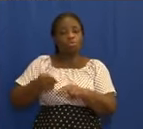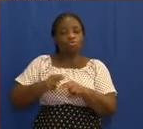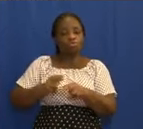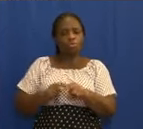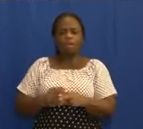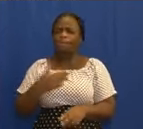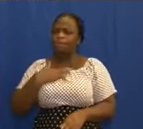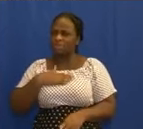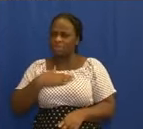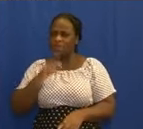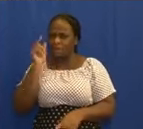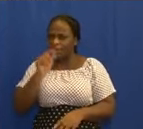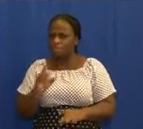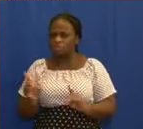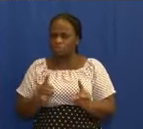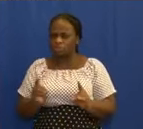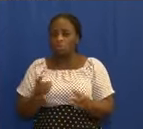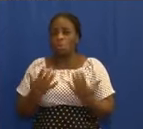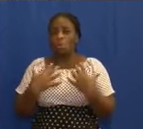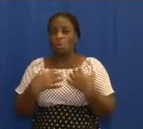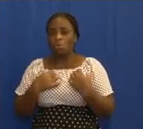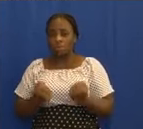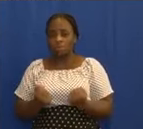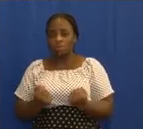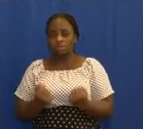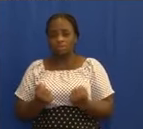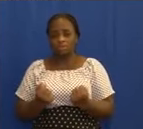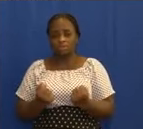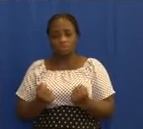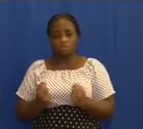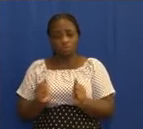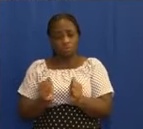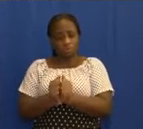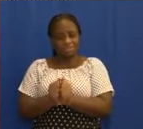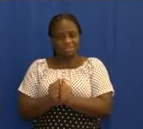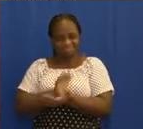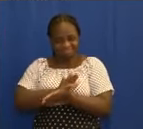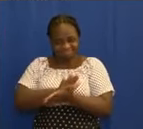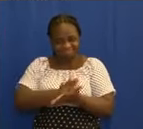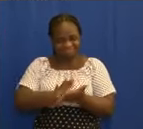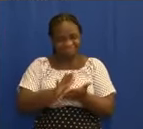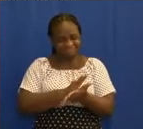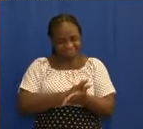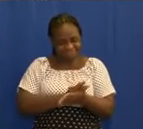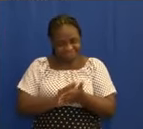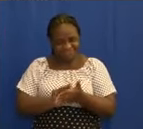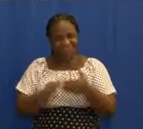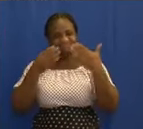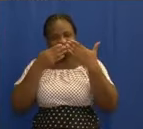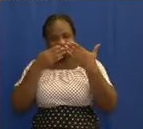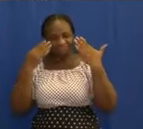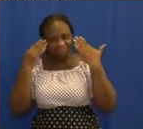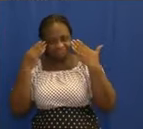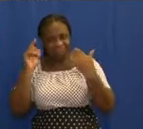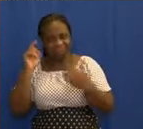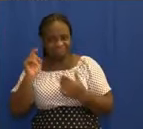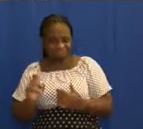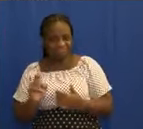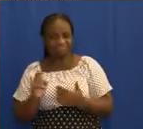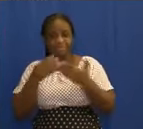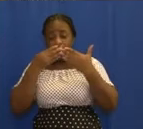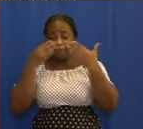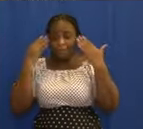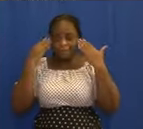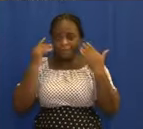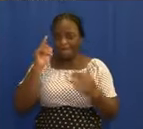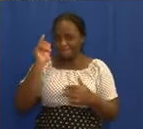must conduct their activities in accordance with the hygiene and safety protocols. The wearing of